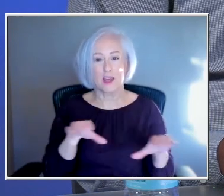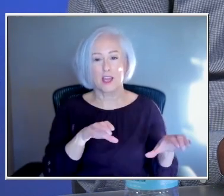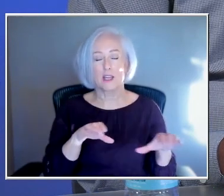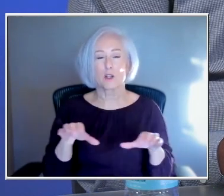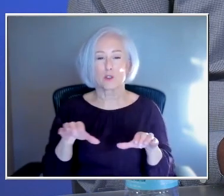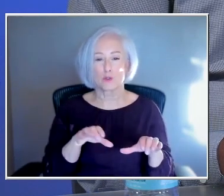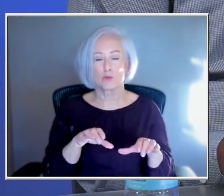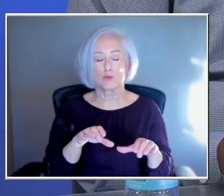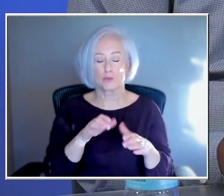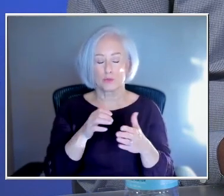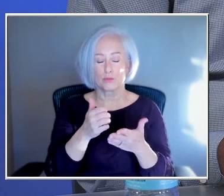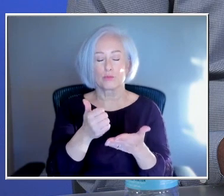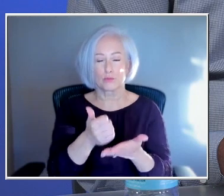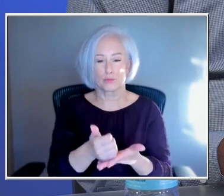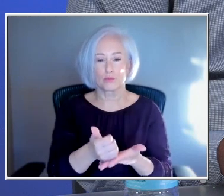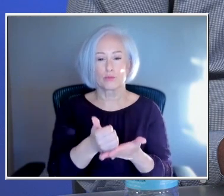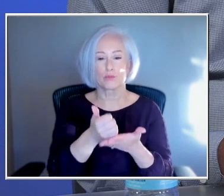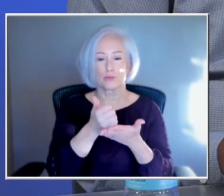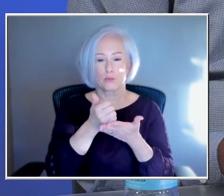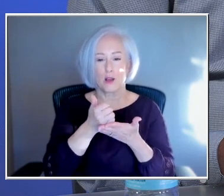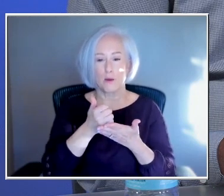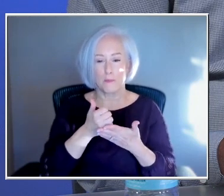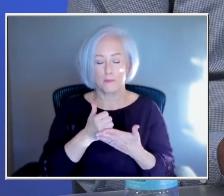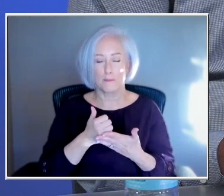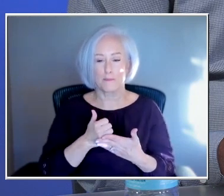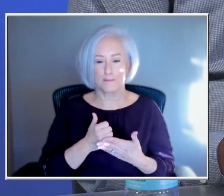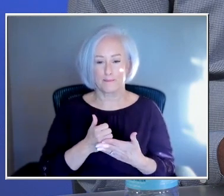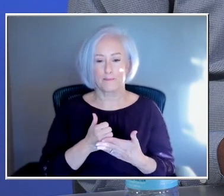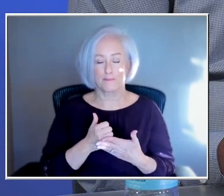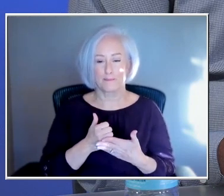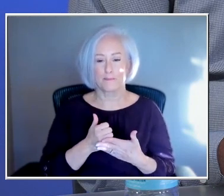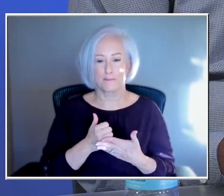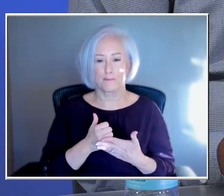helpful. And plus, they provide